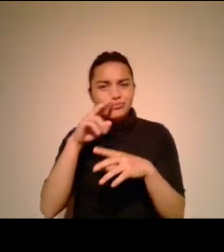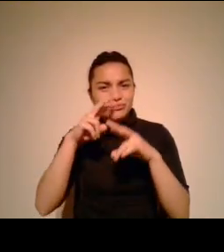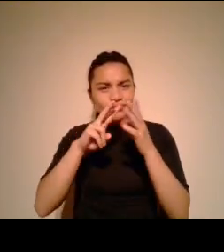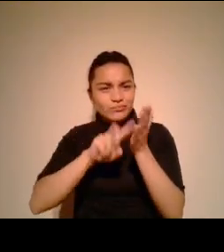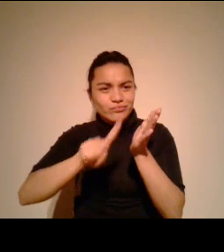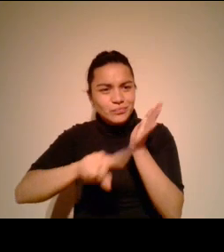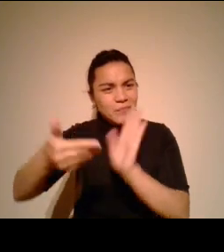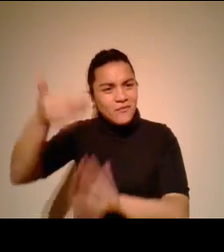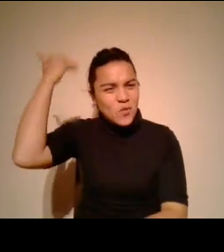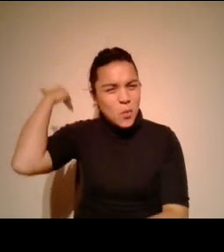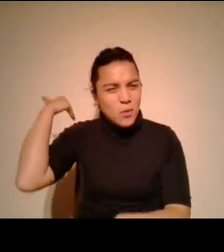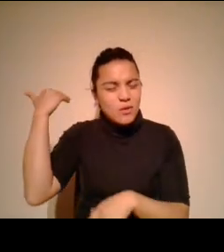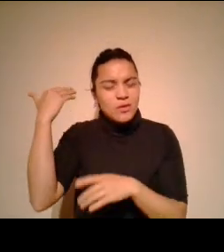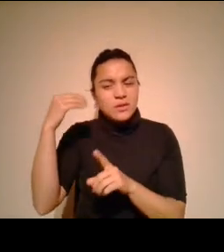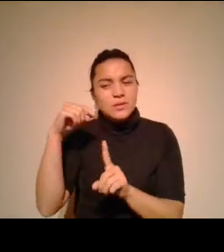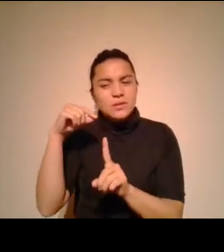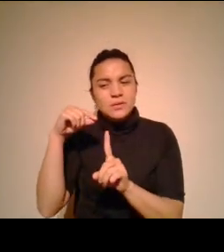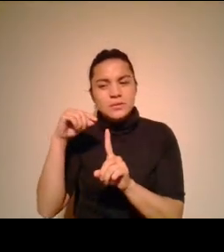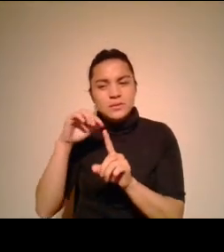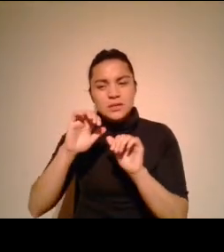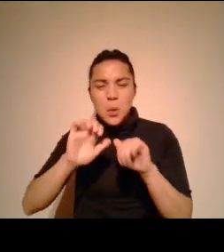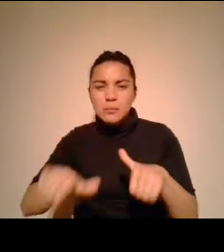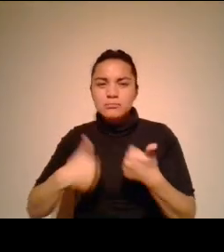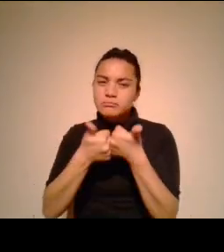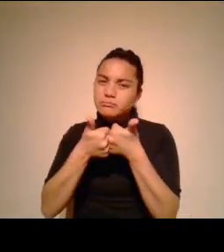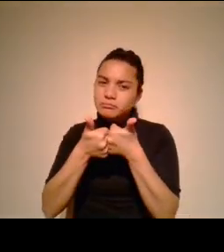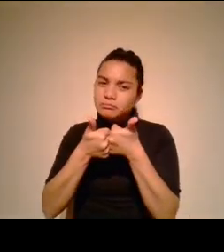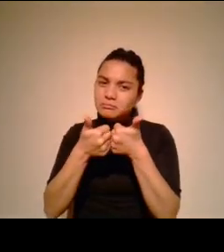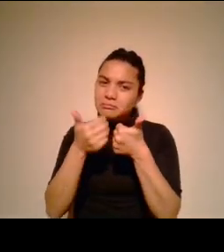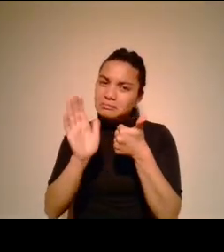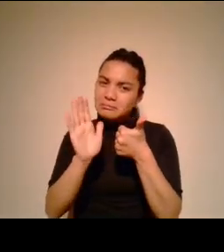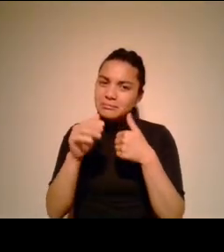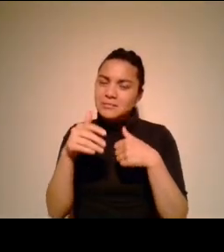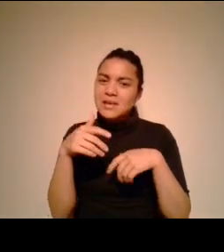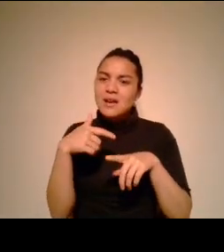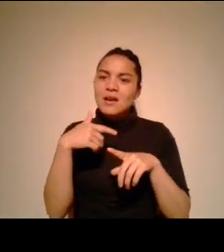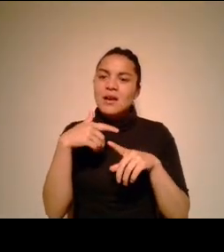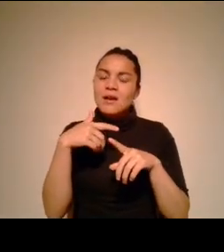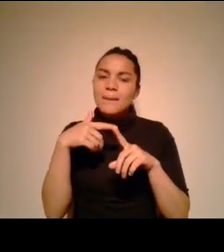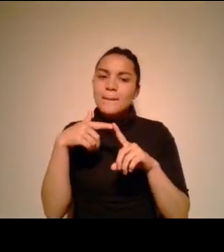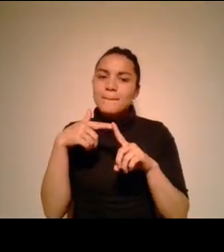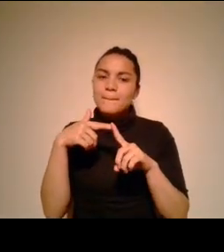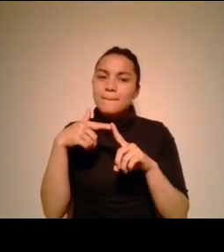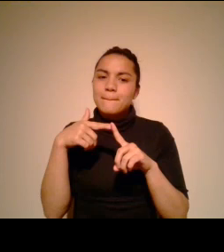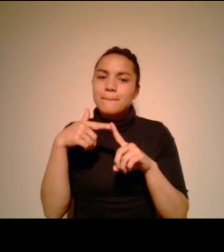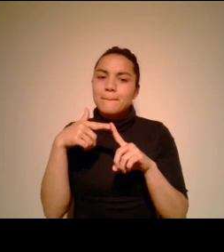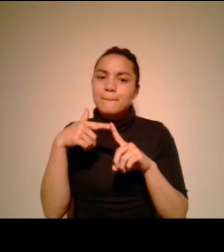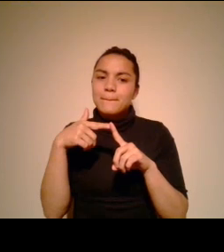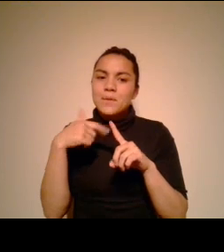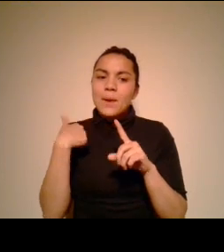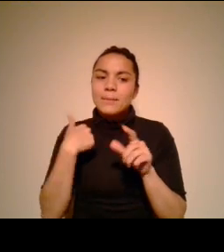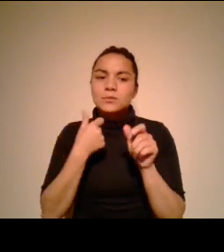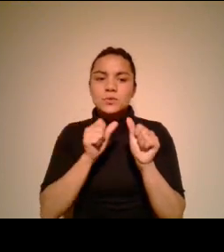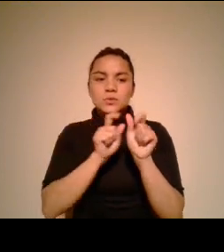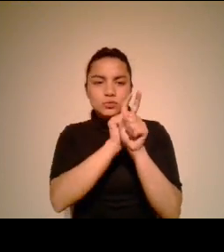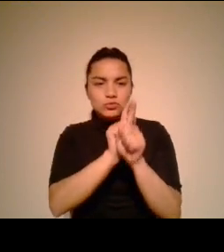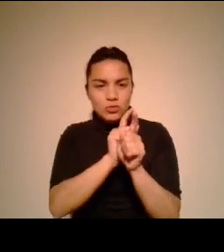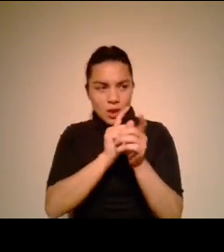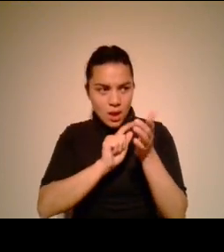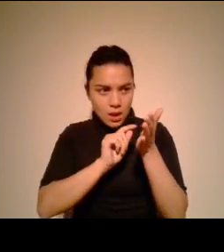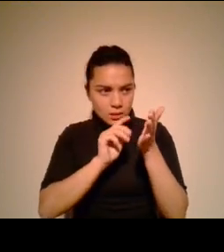So part of the work of this dissertation has been especially tracking, looking at the way that singular they